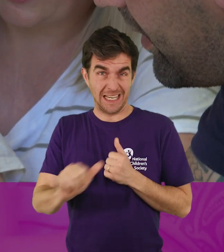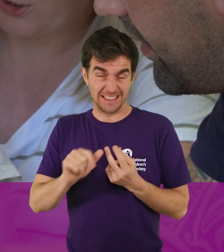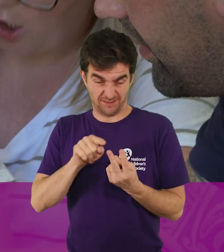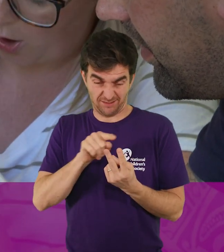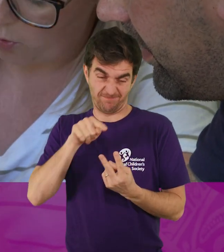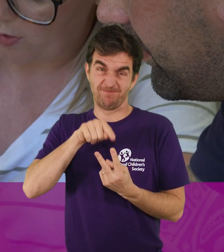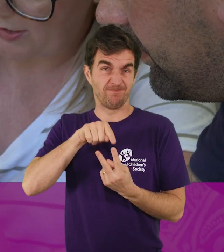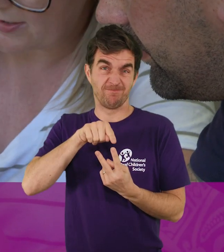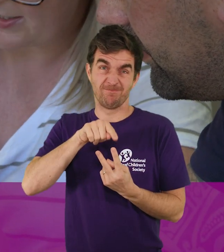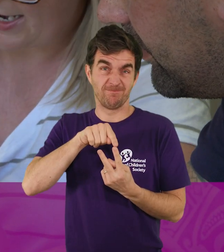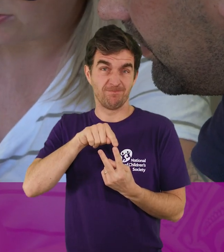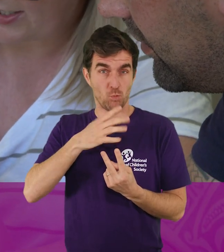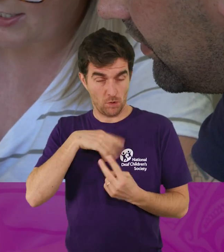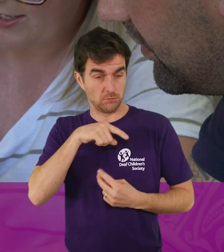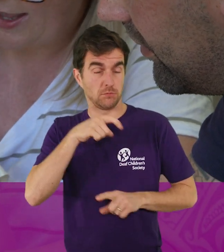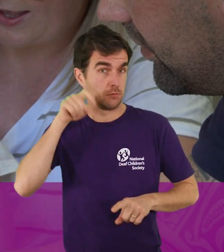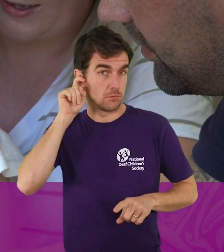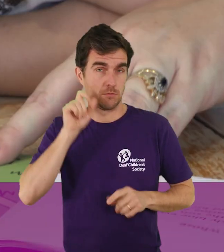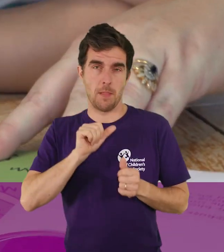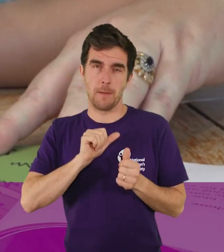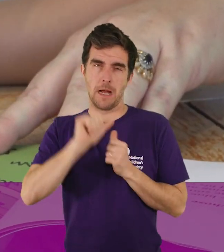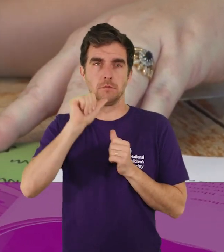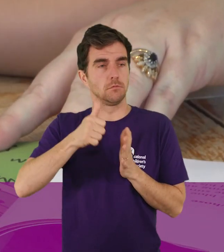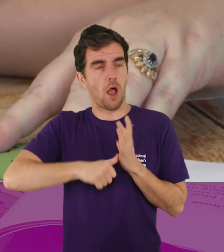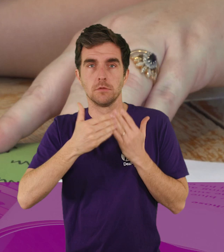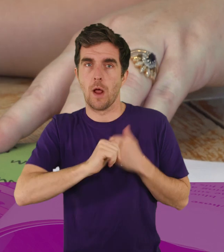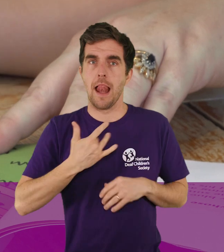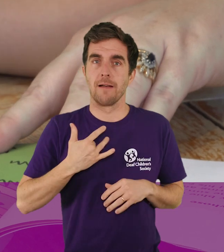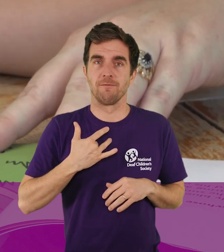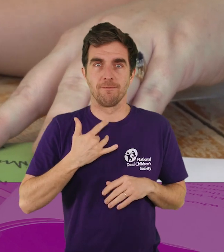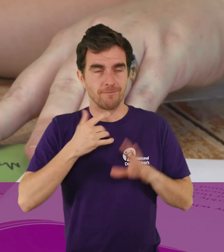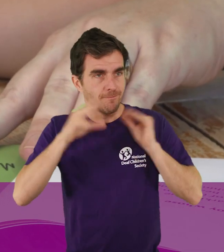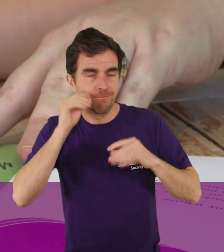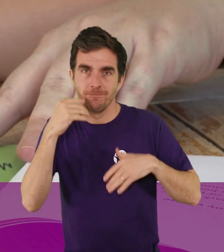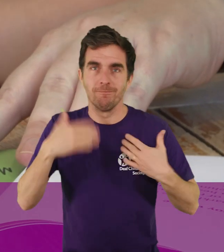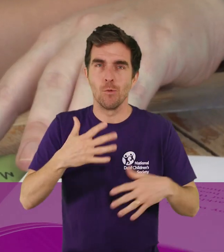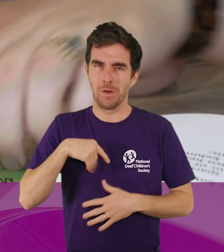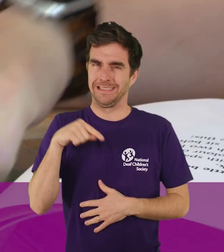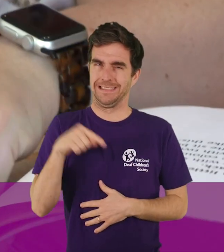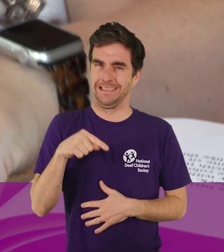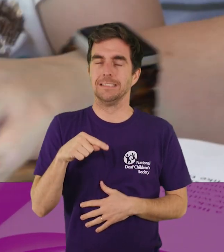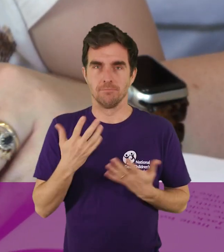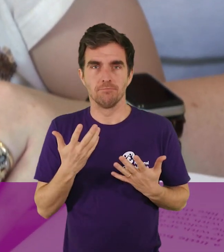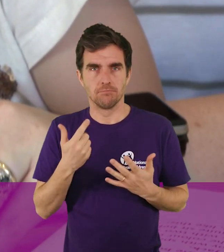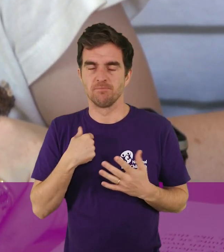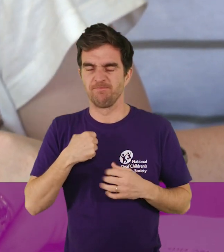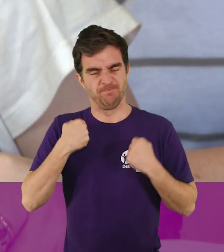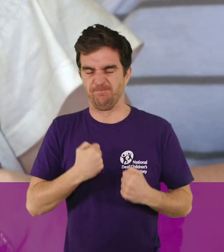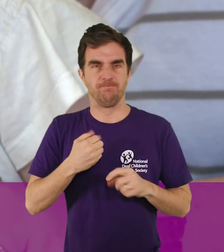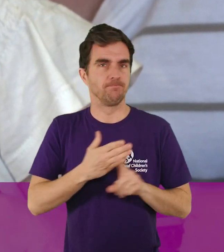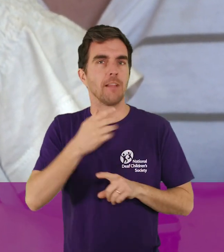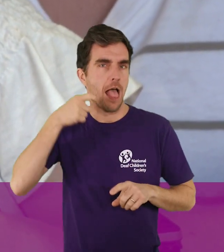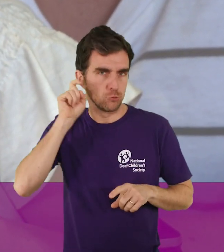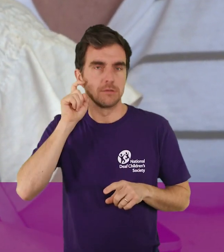us, there was only really one choice. We wanted to give her the best head start in life that we could, and to go down the hearing aid route to aid something